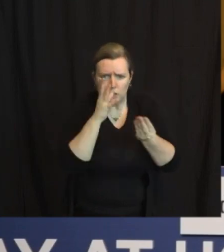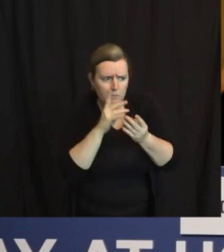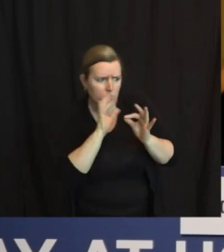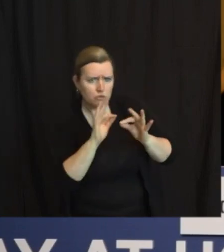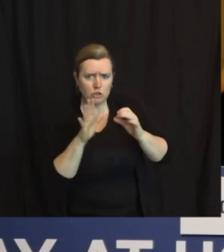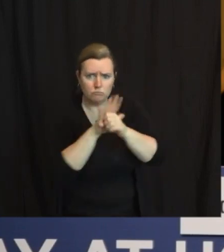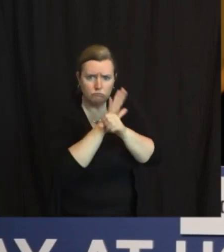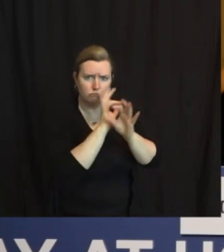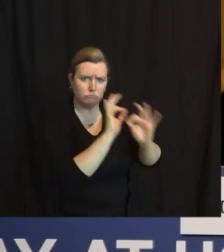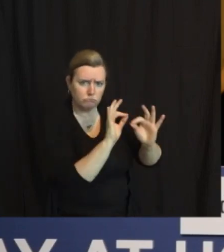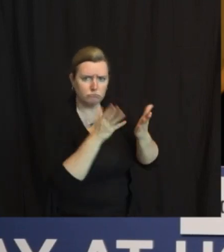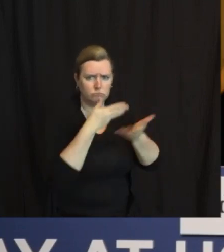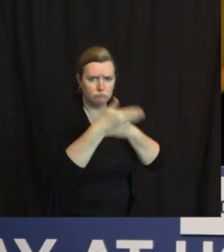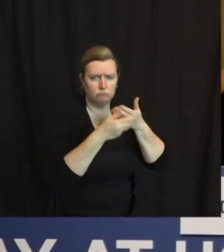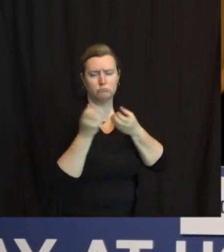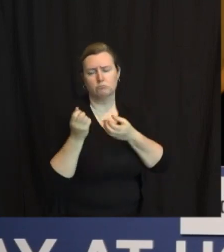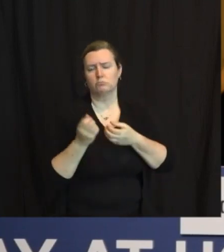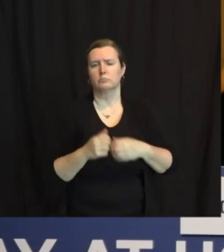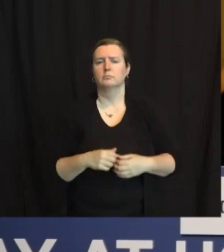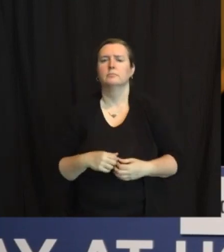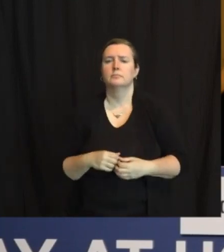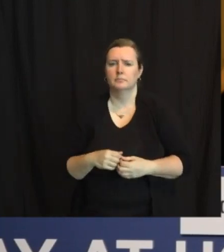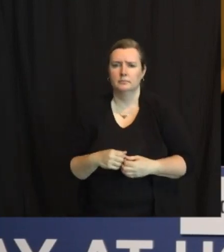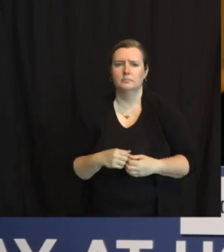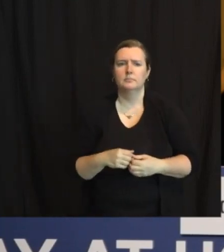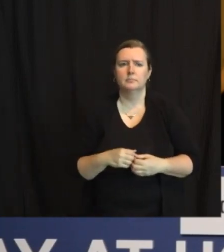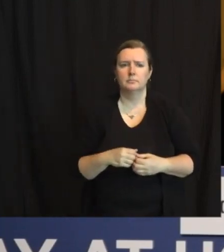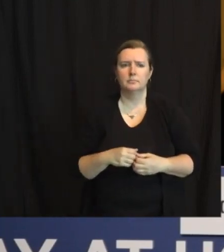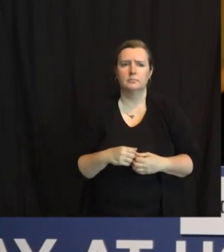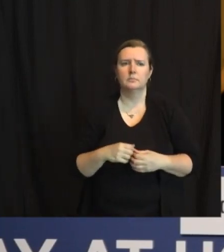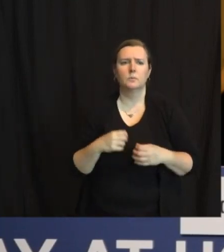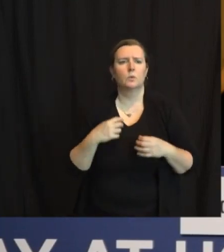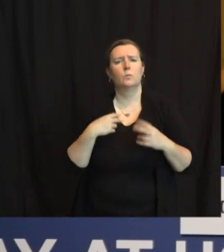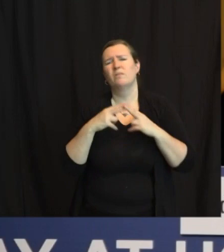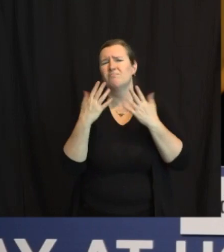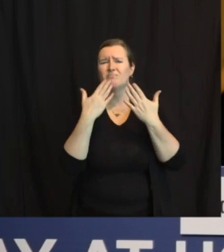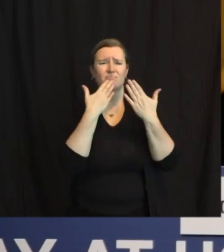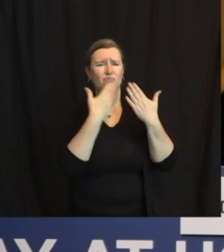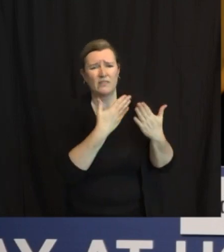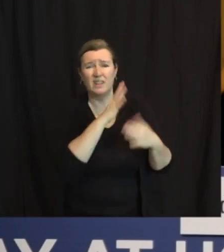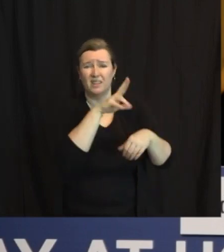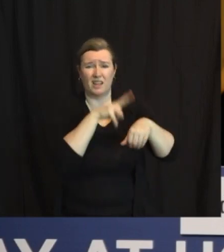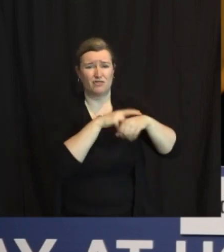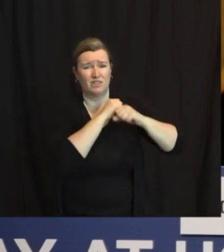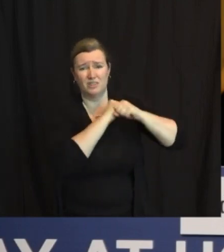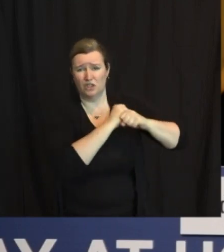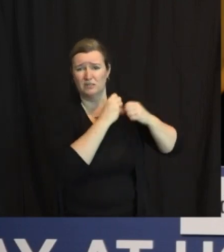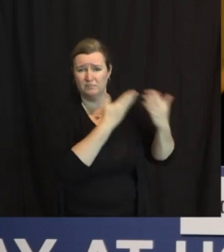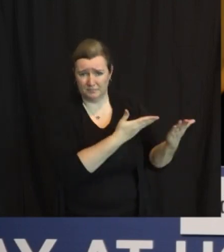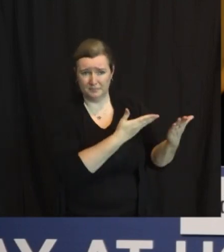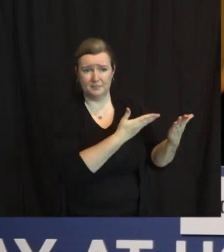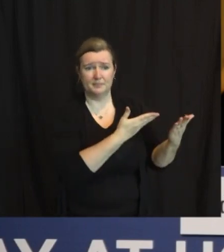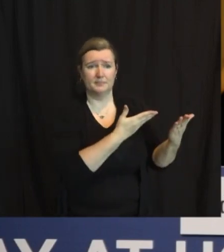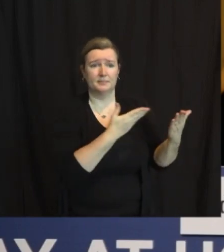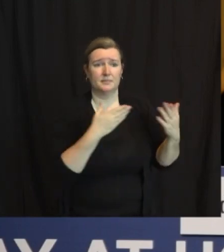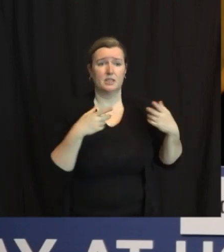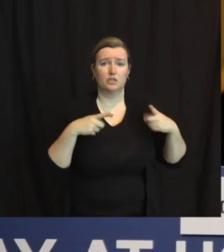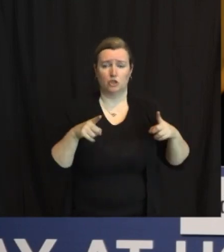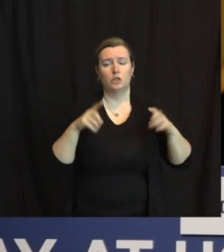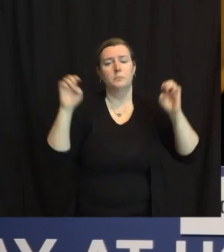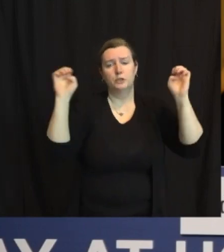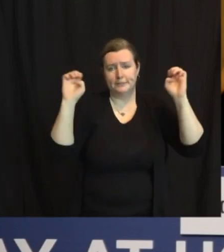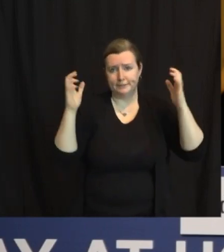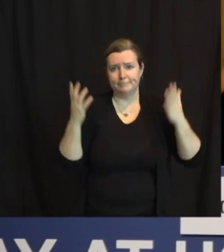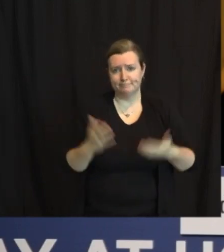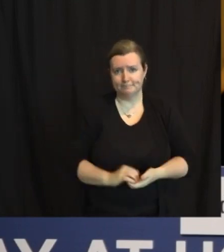as well to give support to their staff. We are extremely appreciative of their services during this time of need, and any